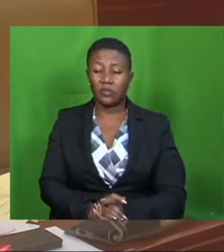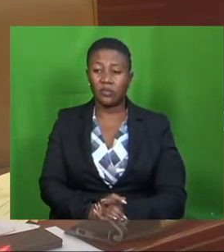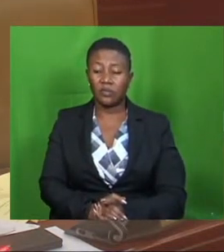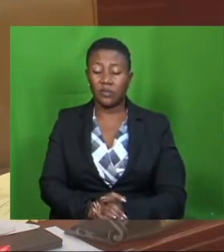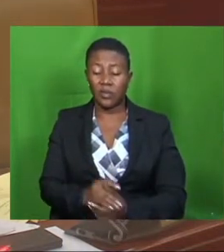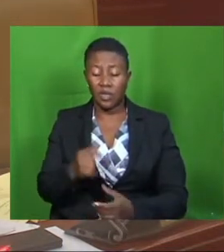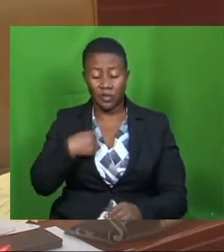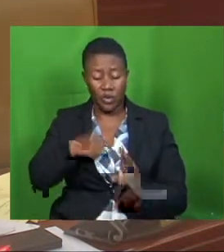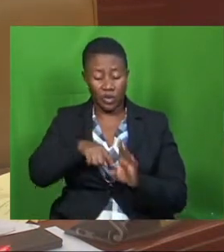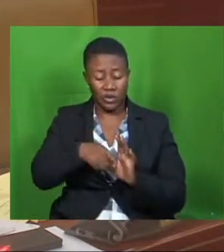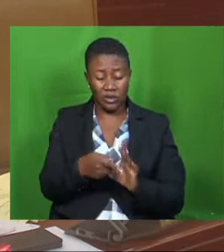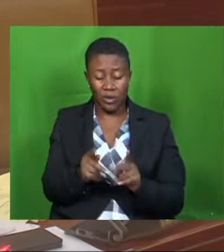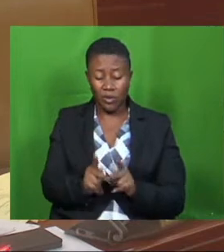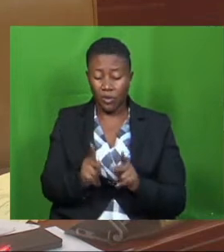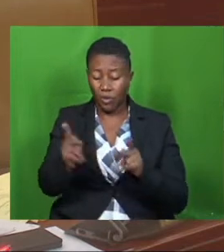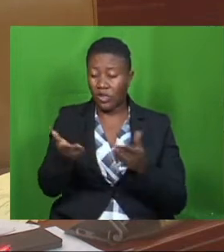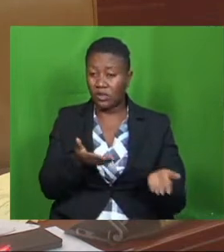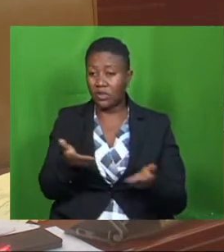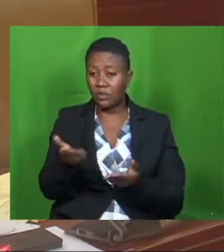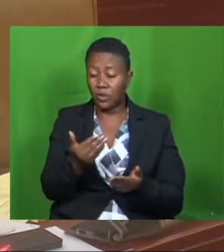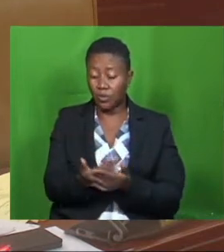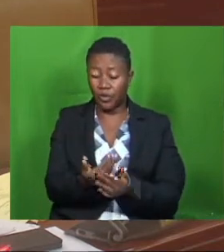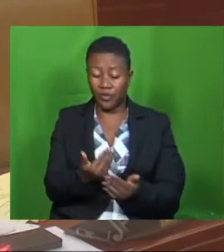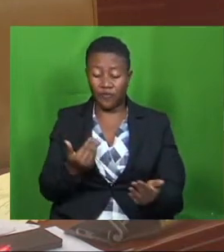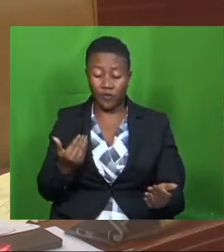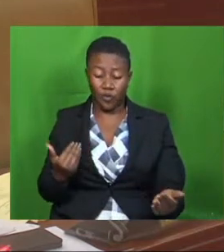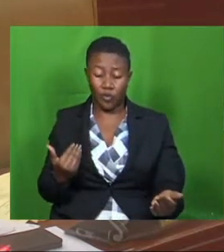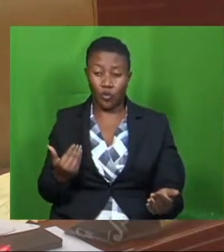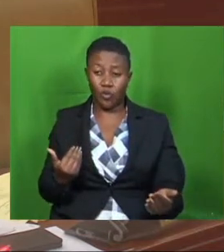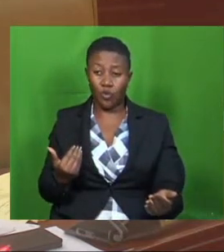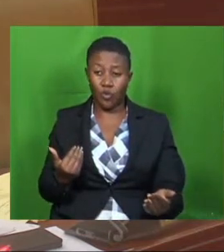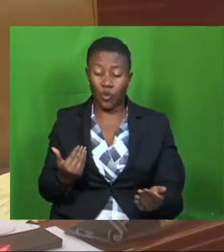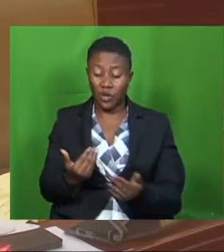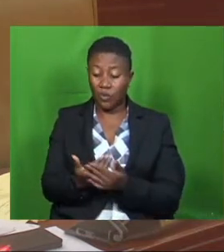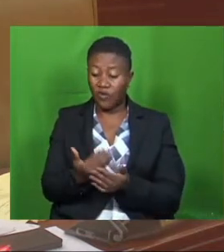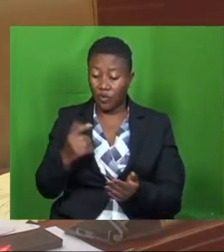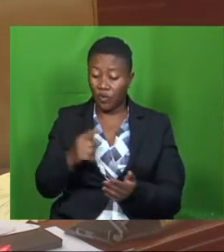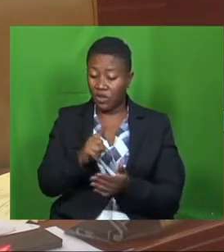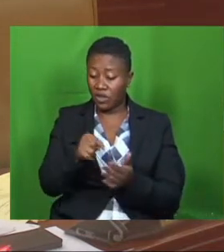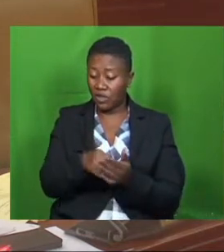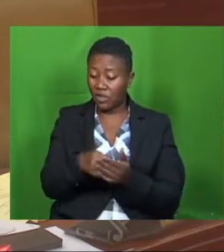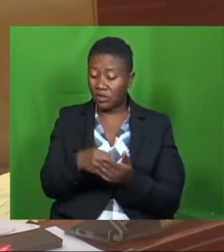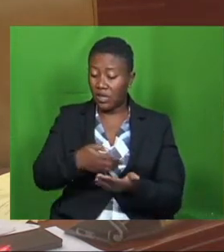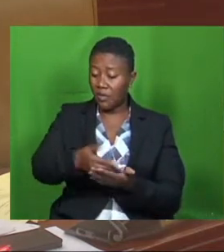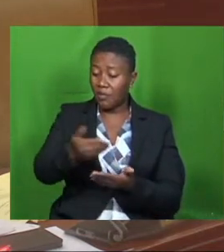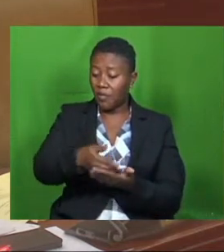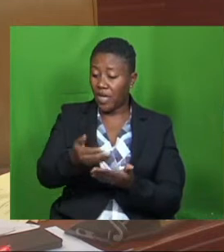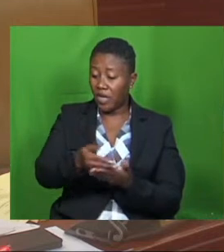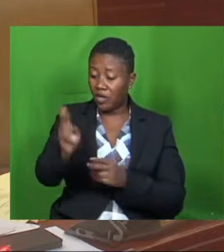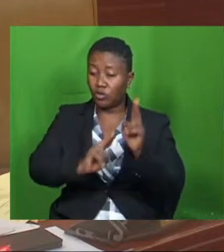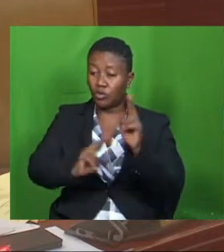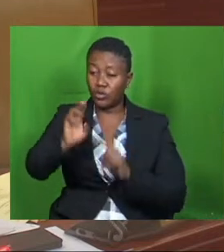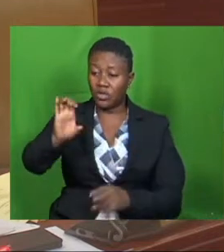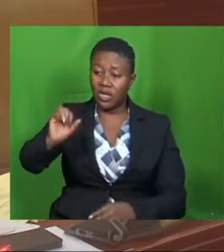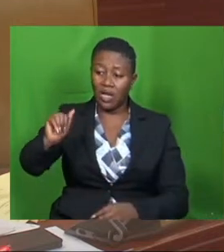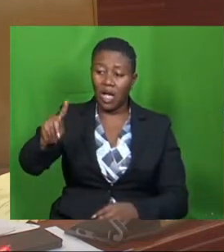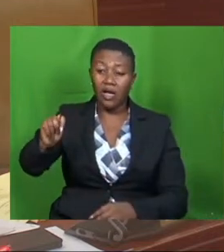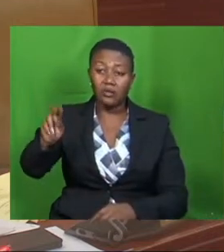procurement irregularity that took place under her office, that is aware of it. For me, it is not